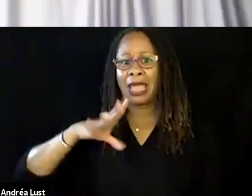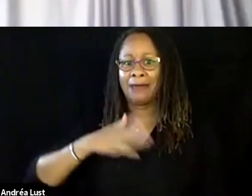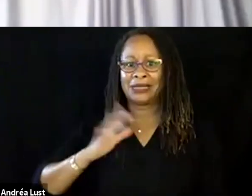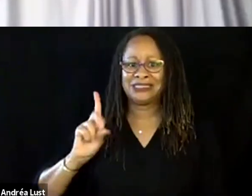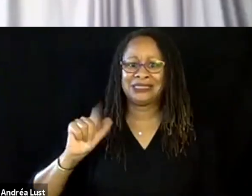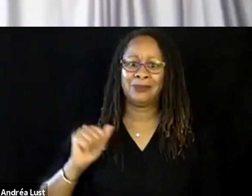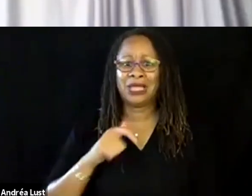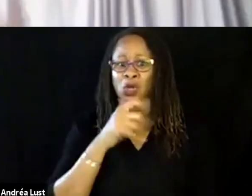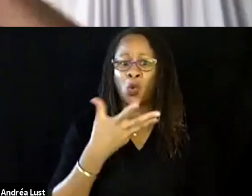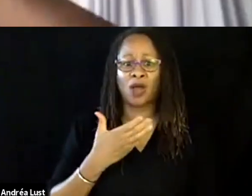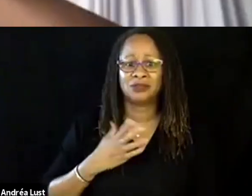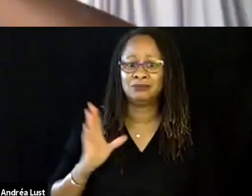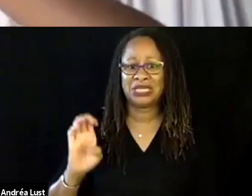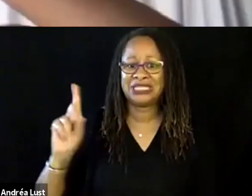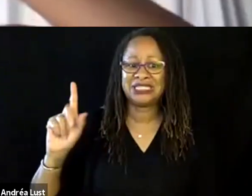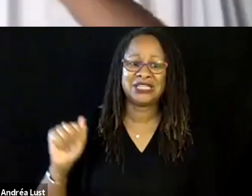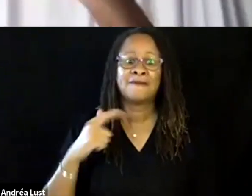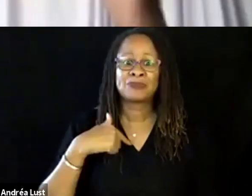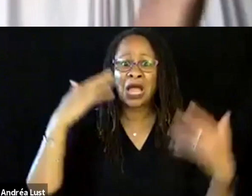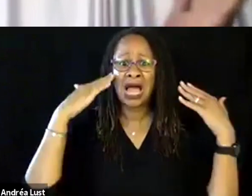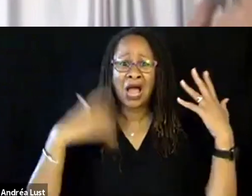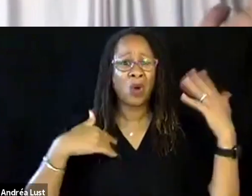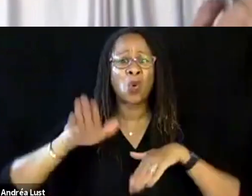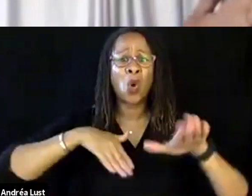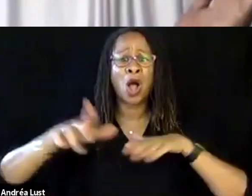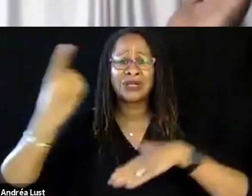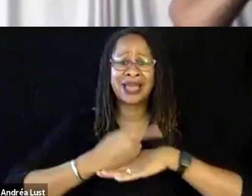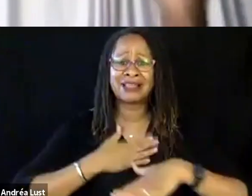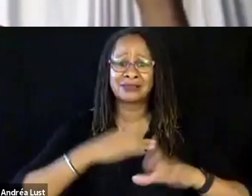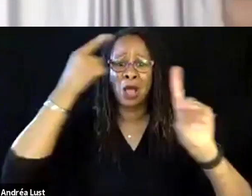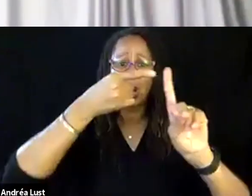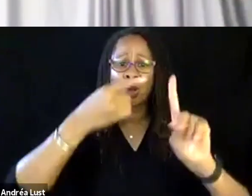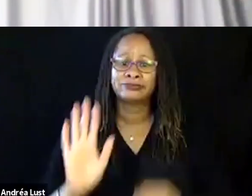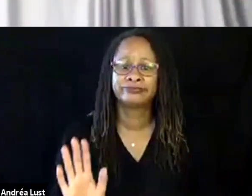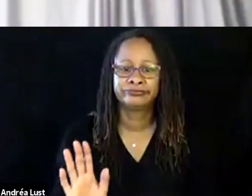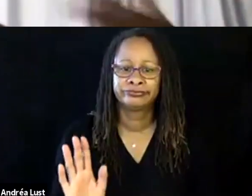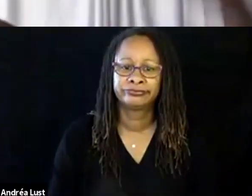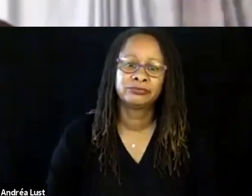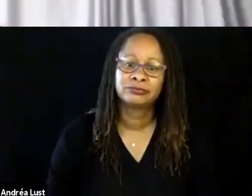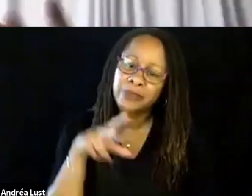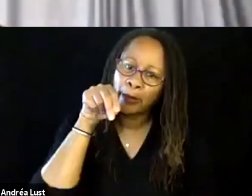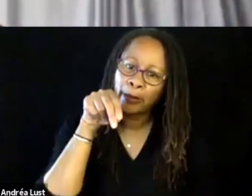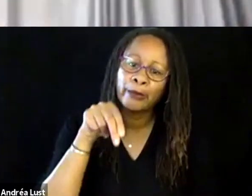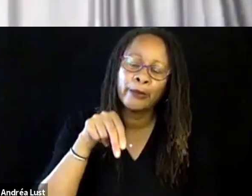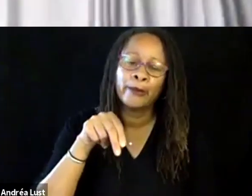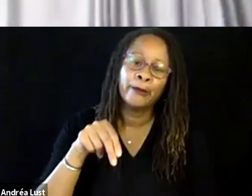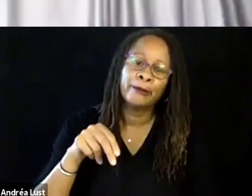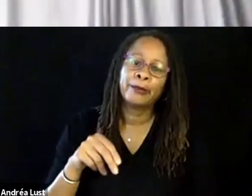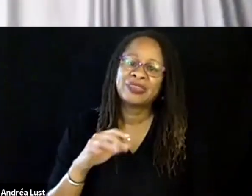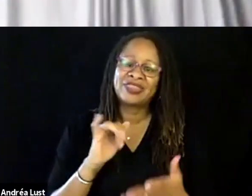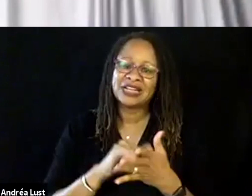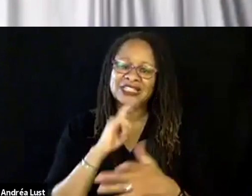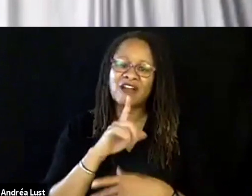disability. I don't want to be disabled. Oh my gosh, I want to walk one day. And no, that's not realistic